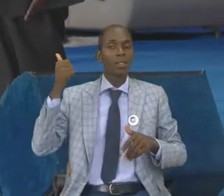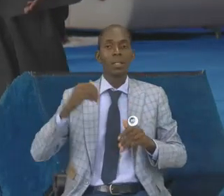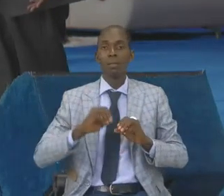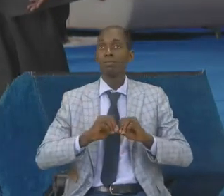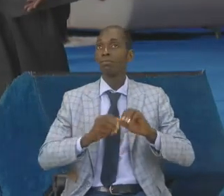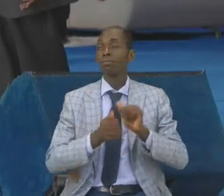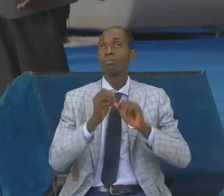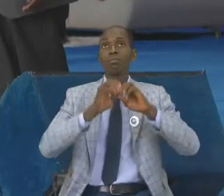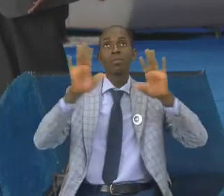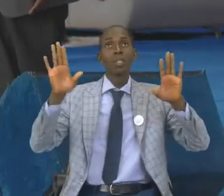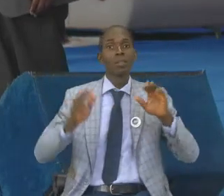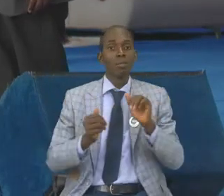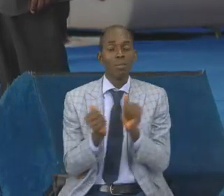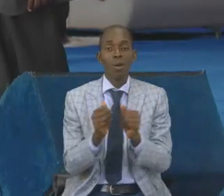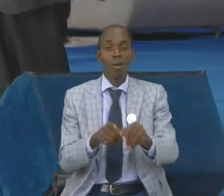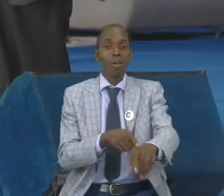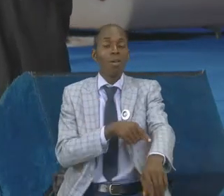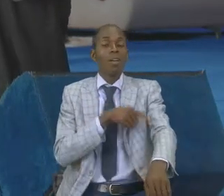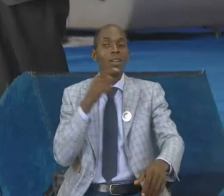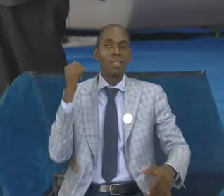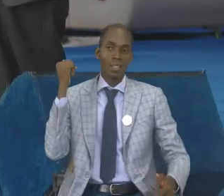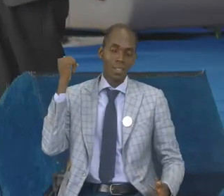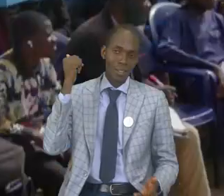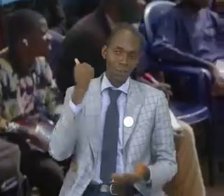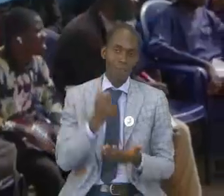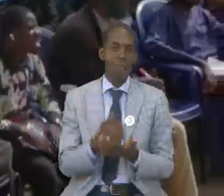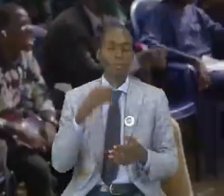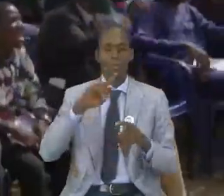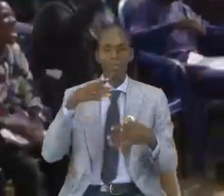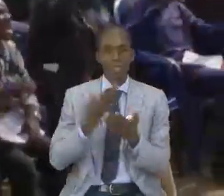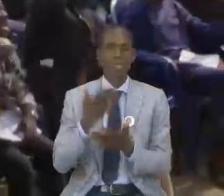greater, louder, amen, we'll get there.